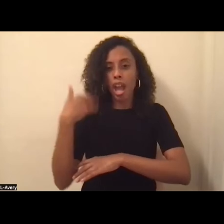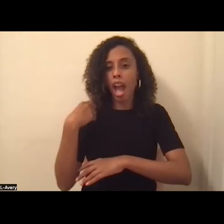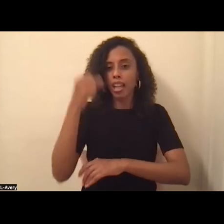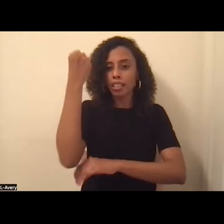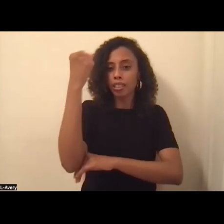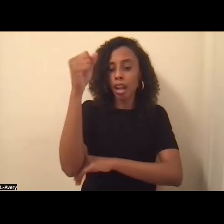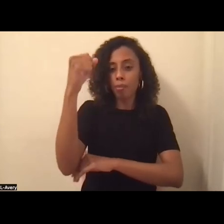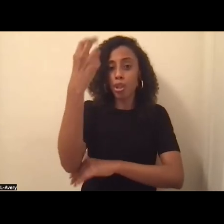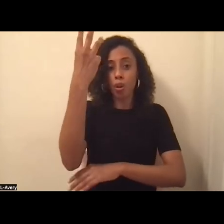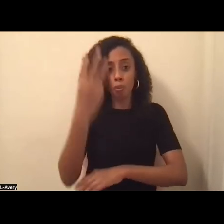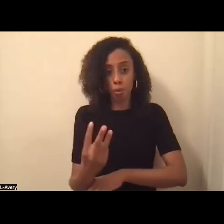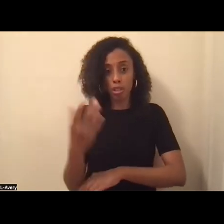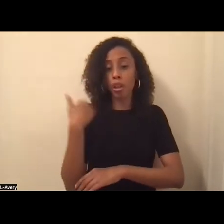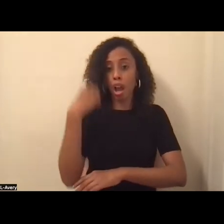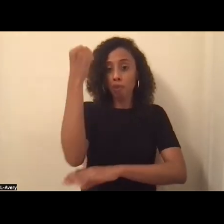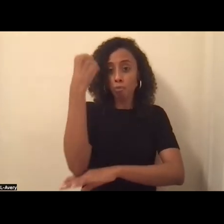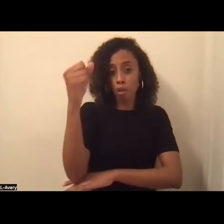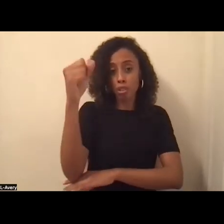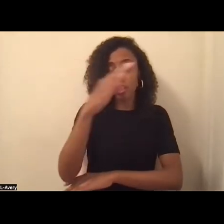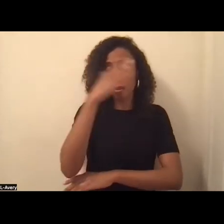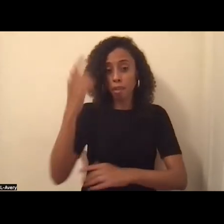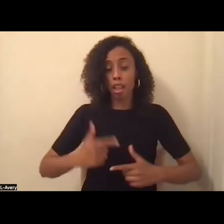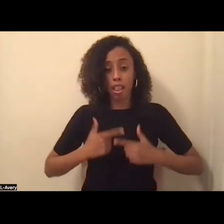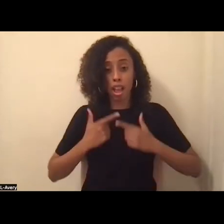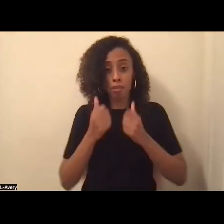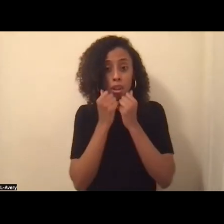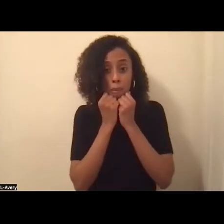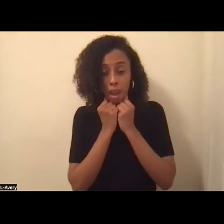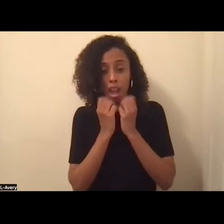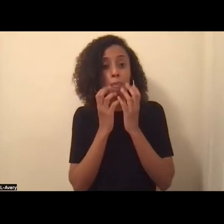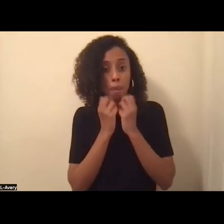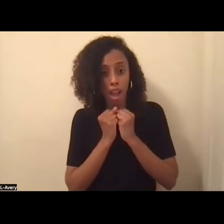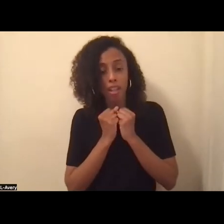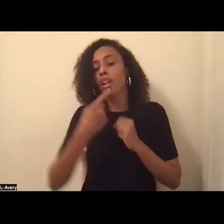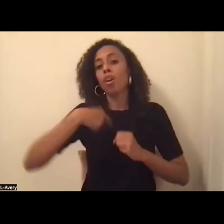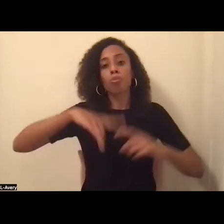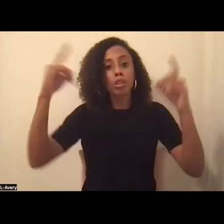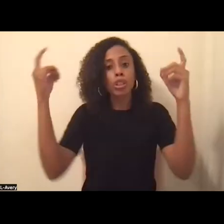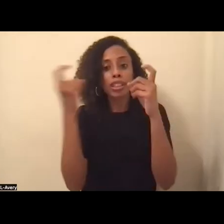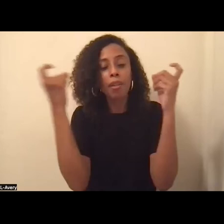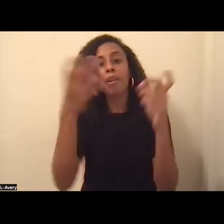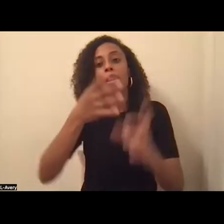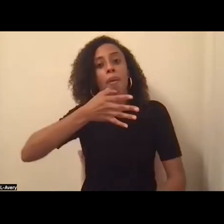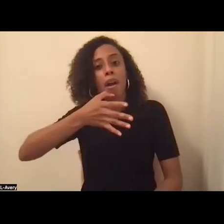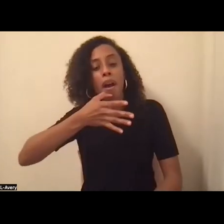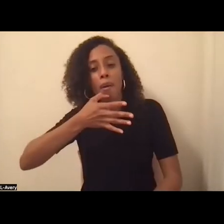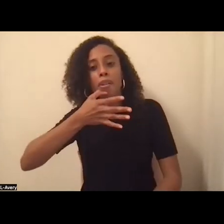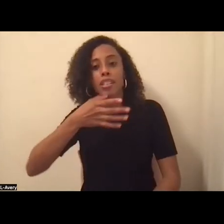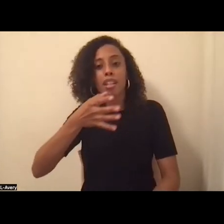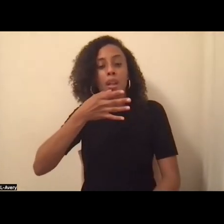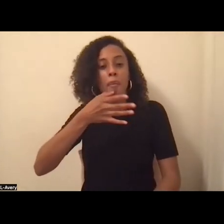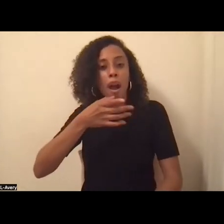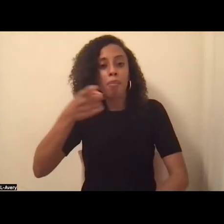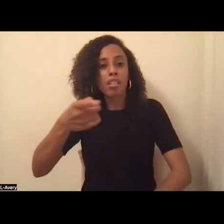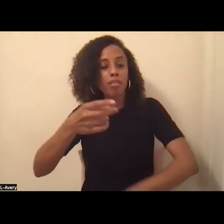every Wednesday as Black Lives Matter. And as we were celebrating the mamas of those who were stolen